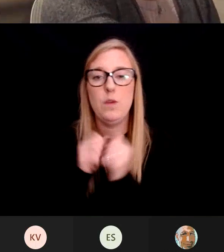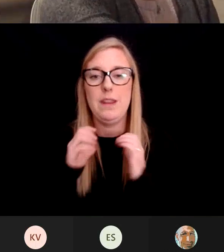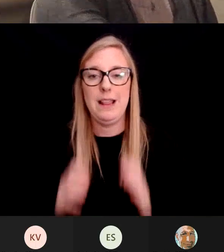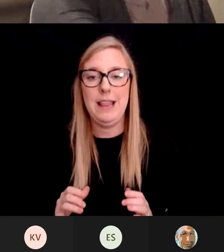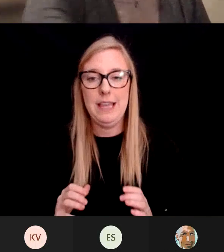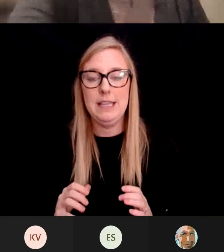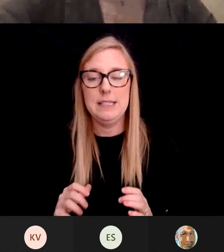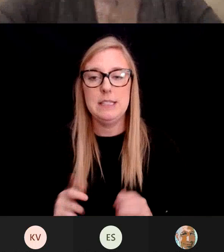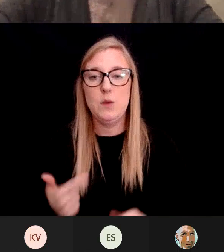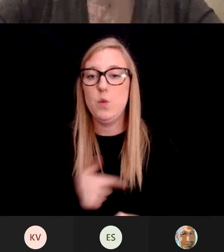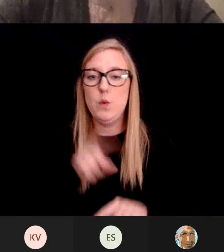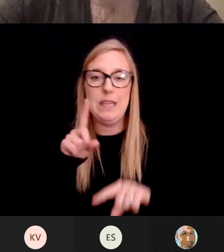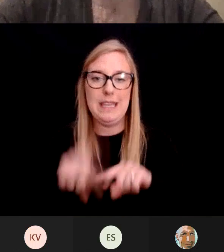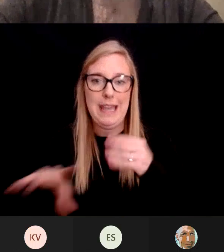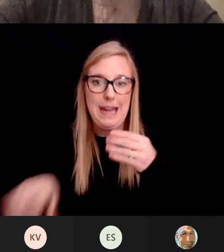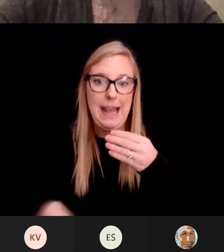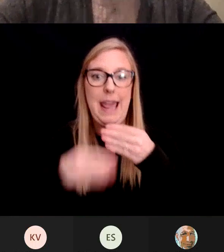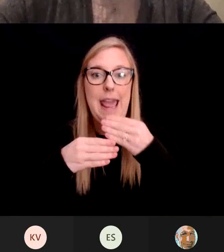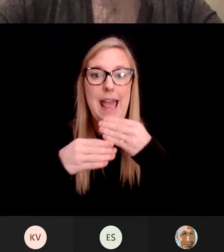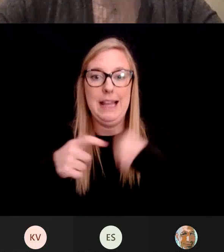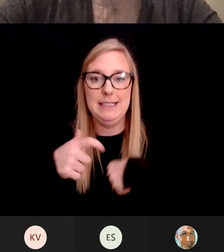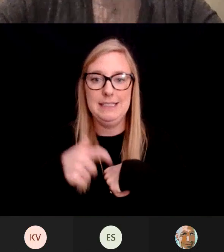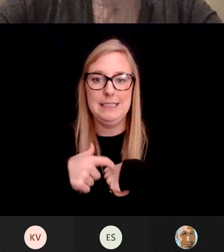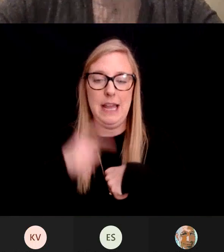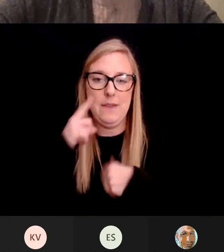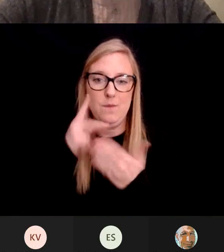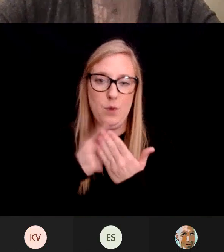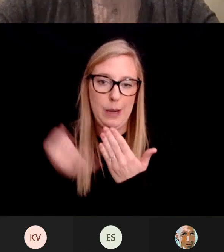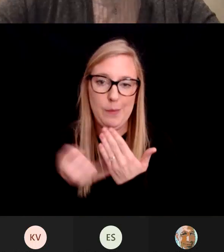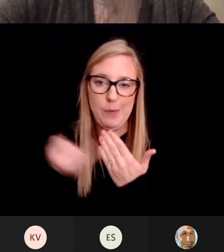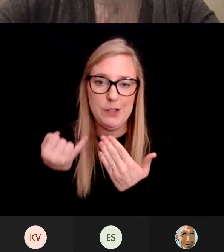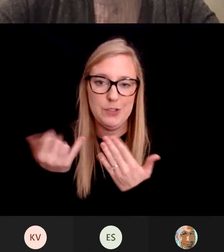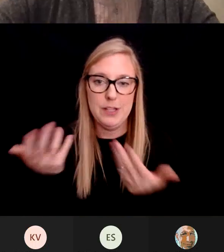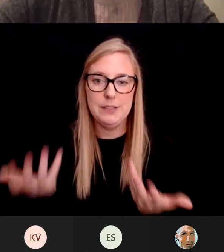can't add time to a project when we're working with a client,